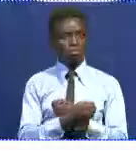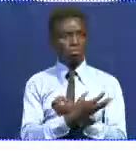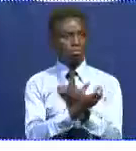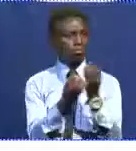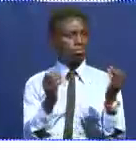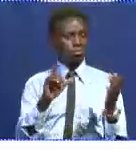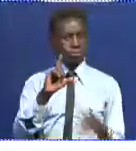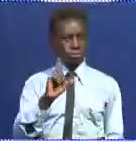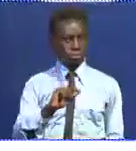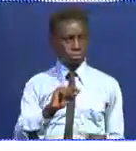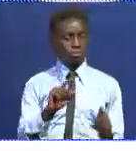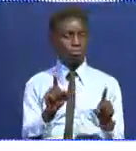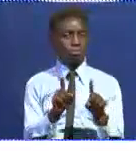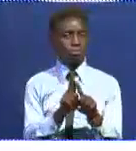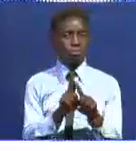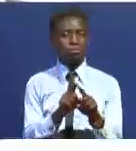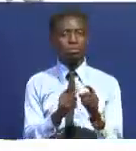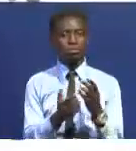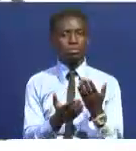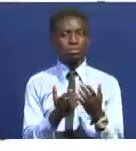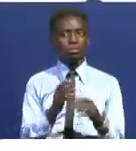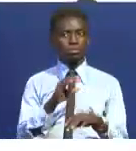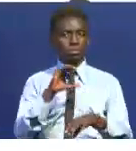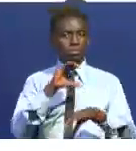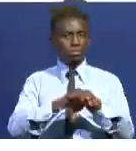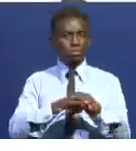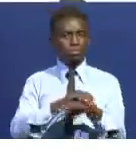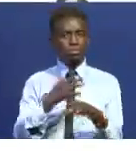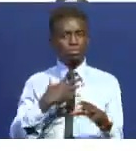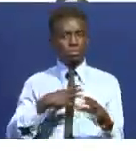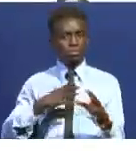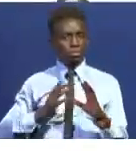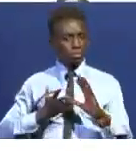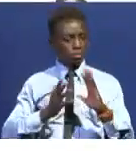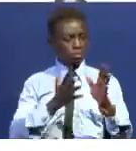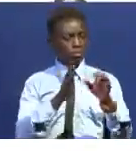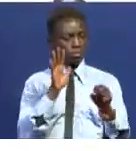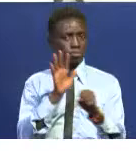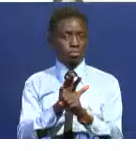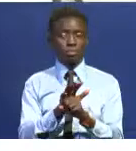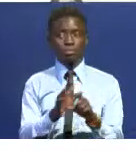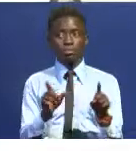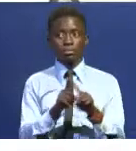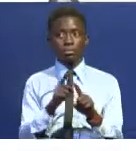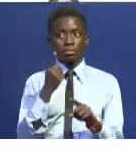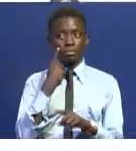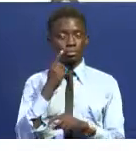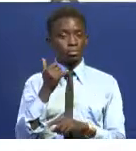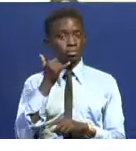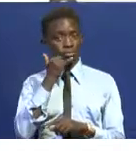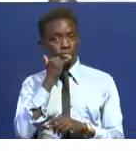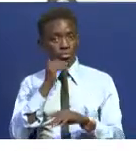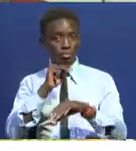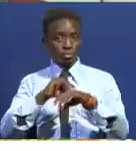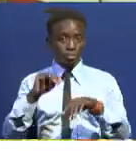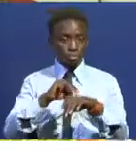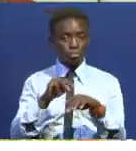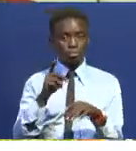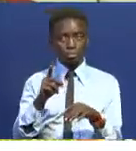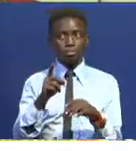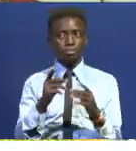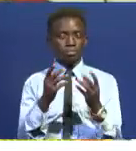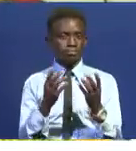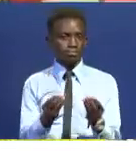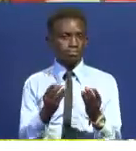cheaply and with a quick turnaround. Experts say adoption of mobile money services provide a unique platform to reach